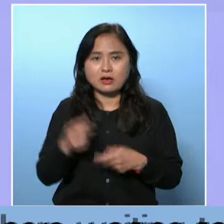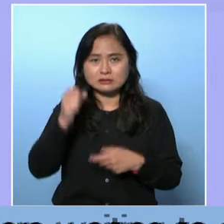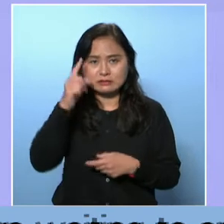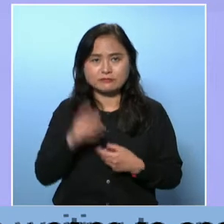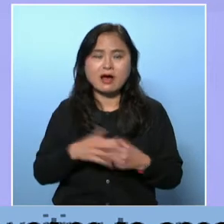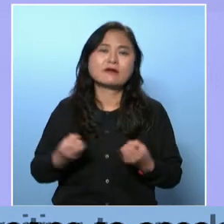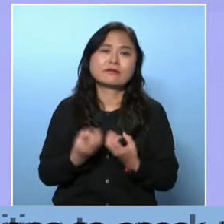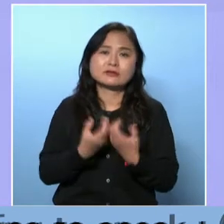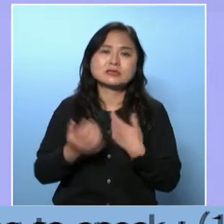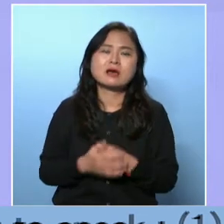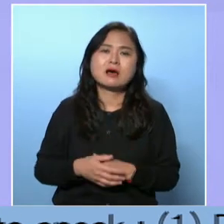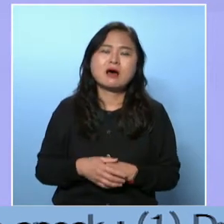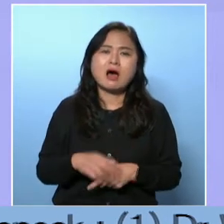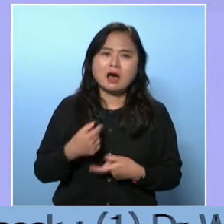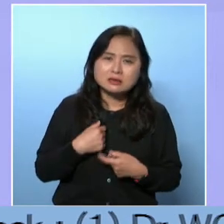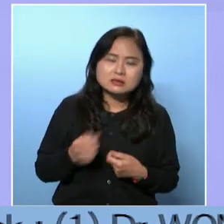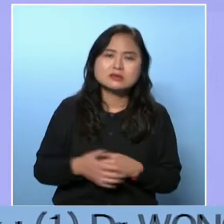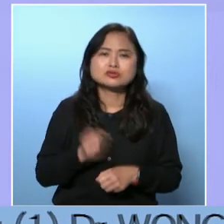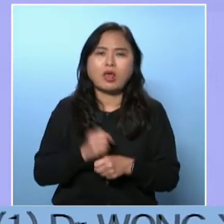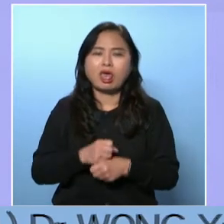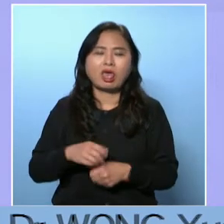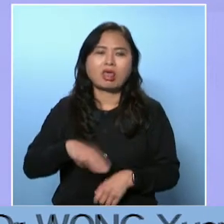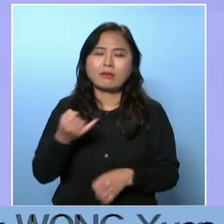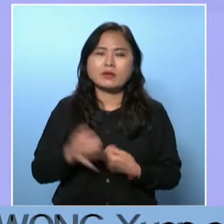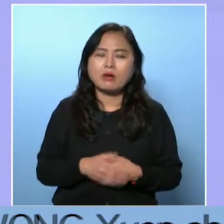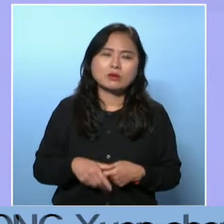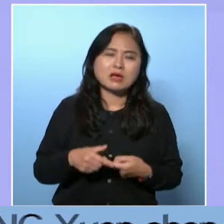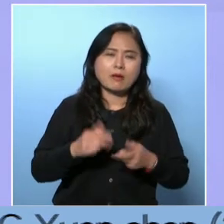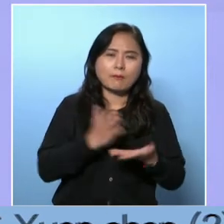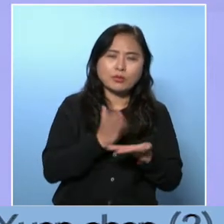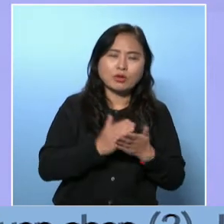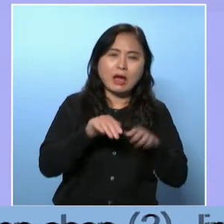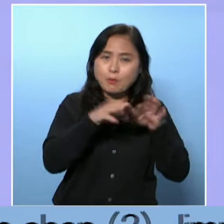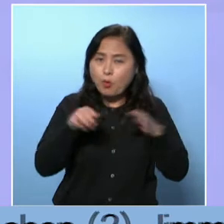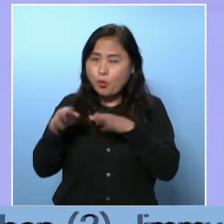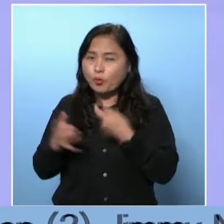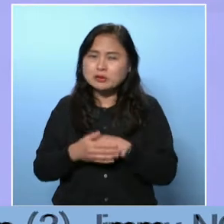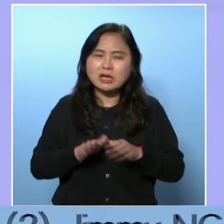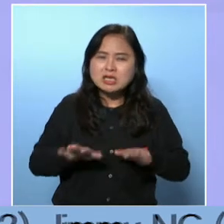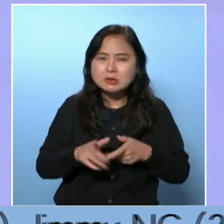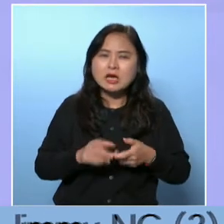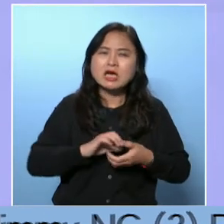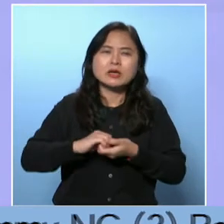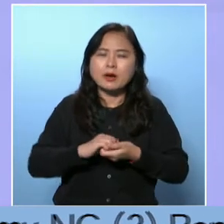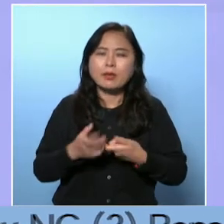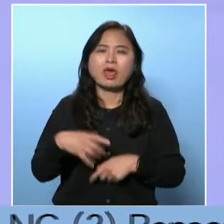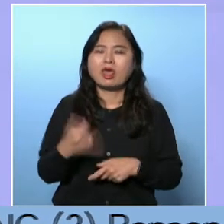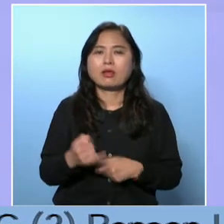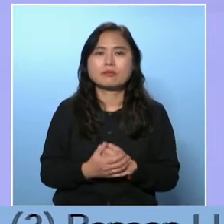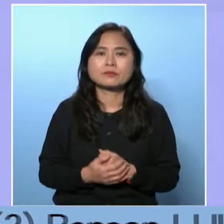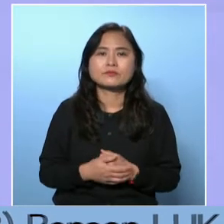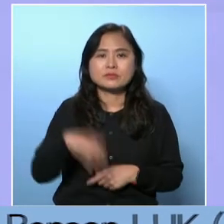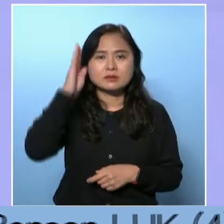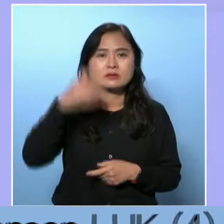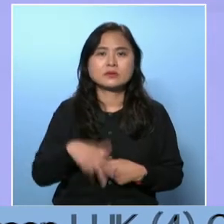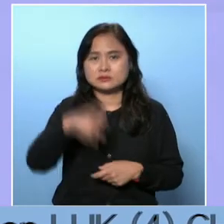admitted. All these demonstrate that in terms of decision making and coordination, there are shortcomings within